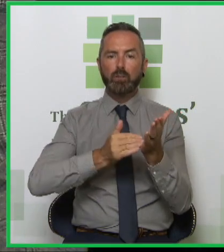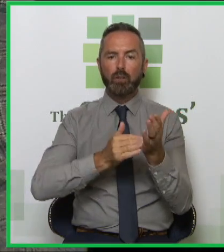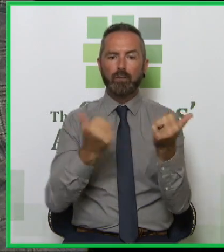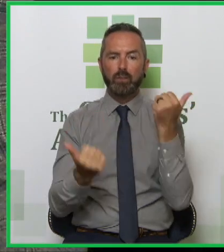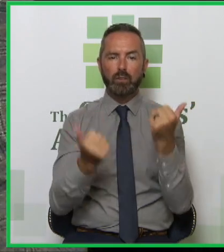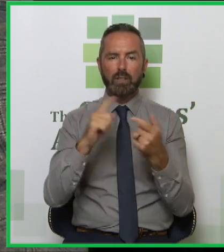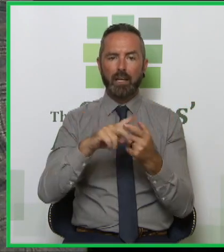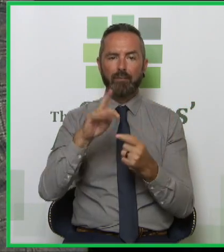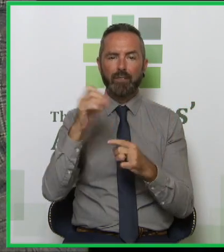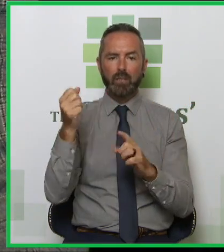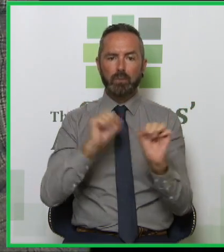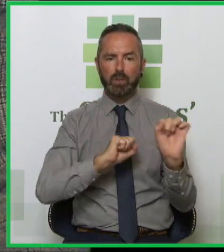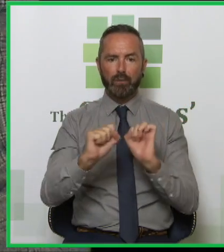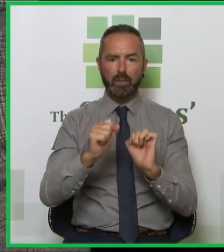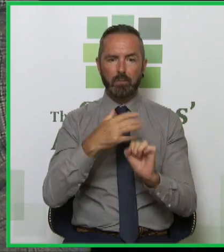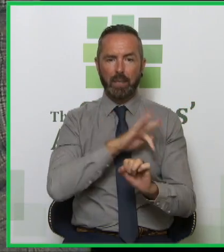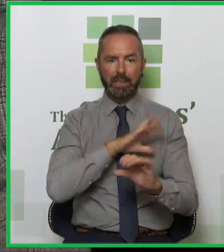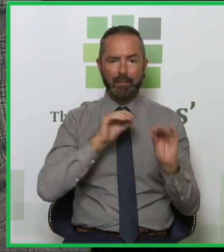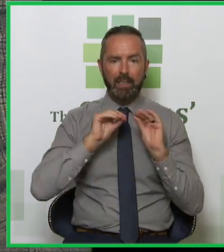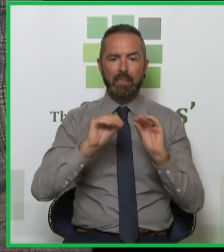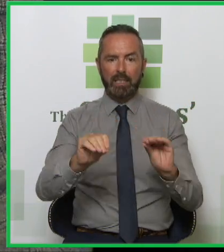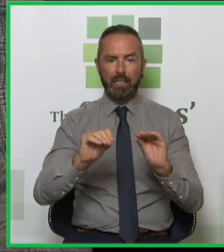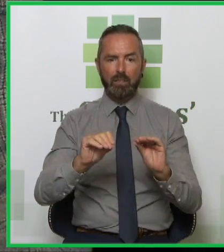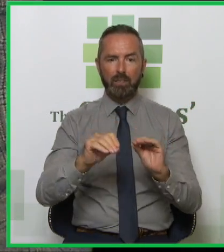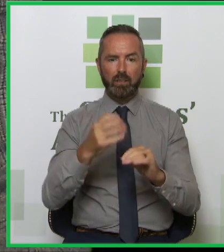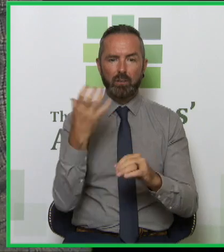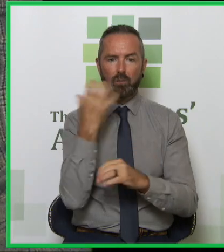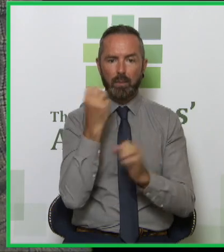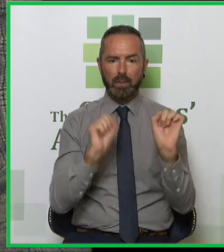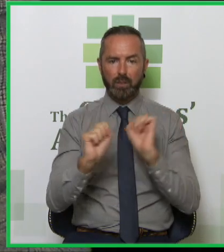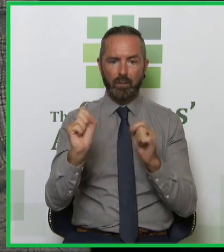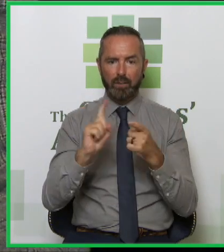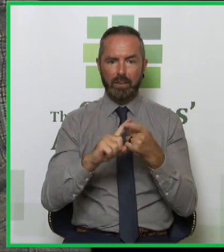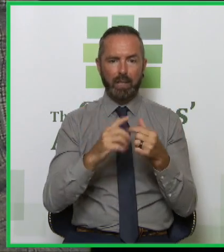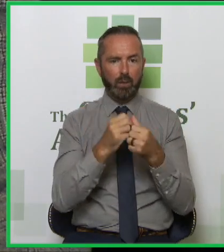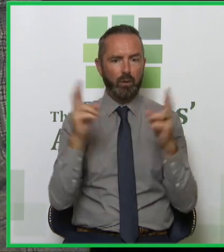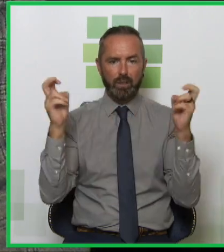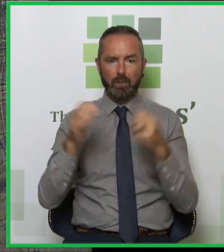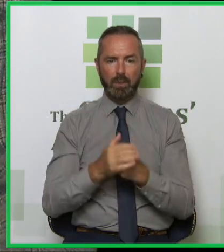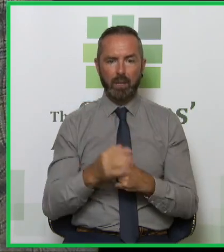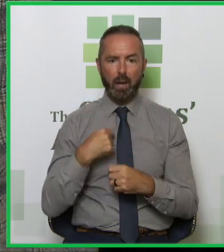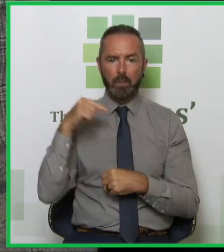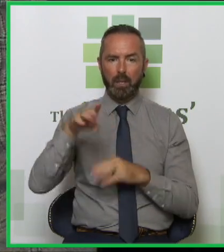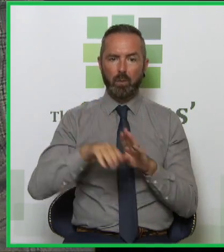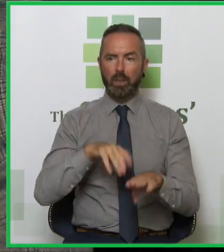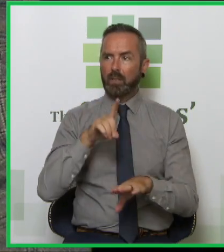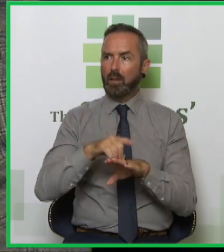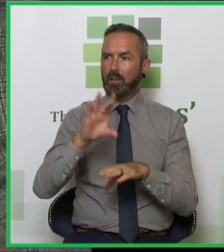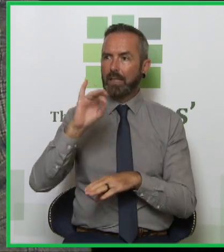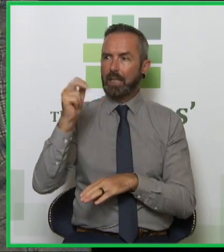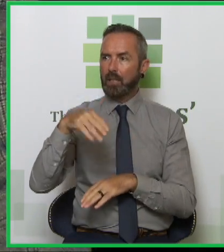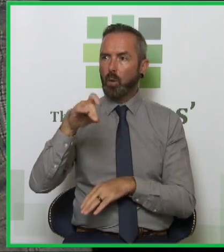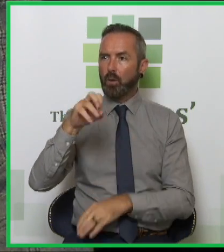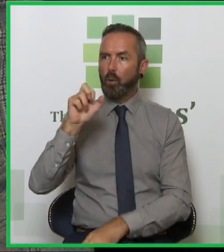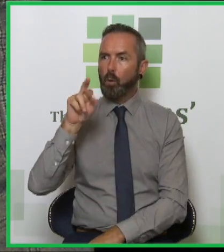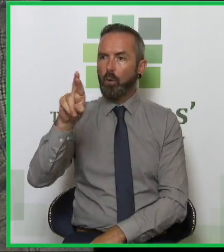victim services. And I teach criminal justice, drug policy, and drug policing, among other topics. I'm here with my colleague, Dr. Cian O'Cahor, at the